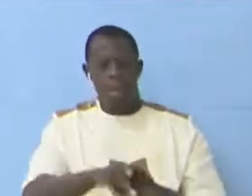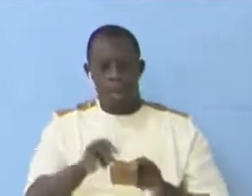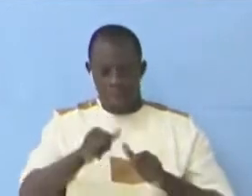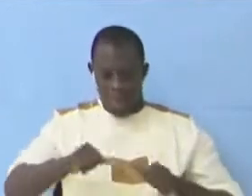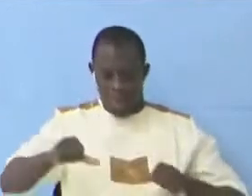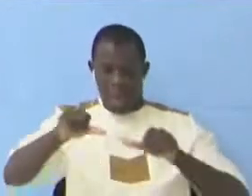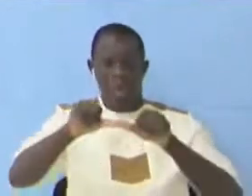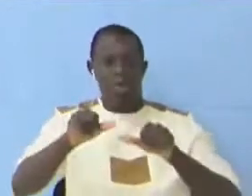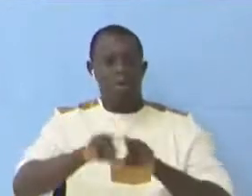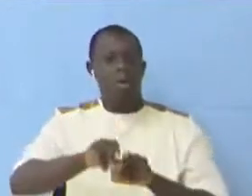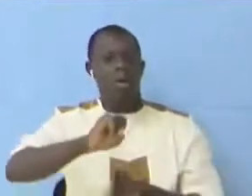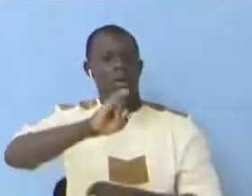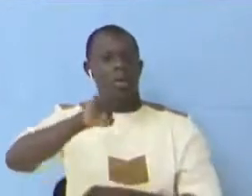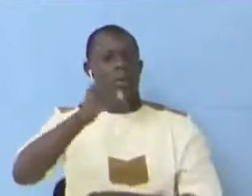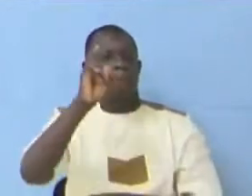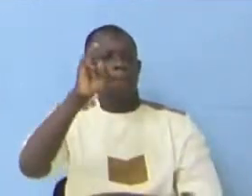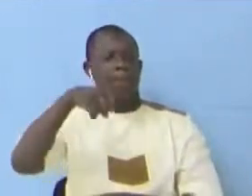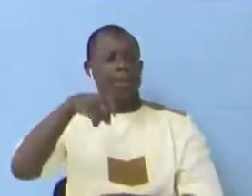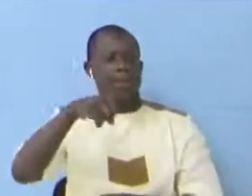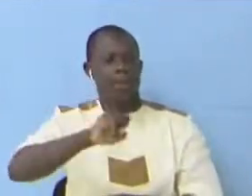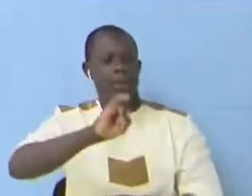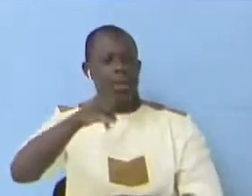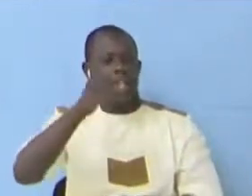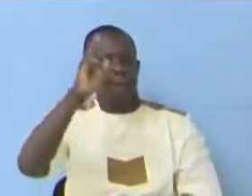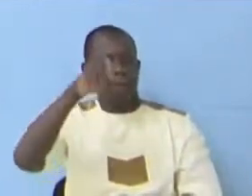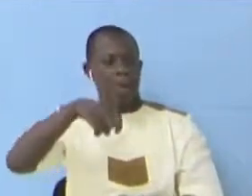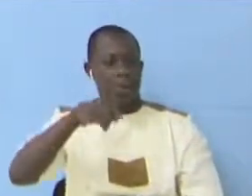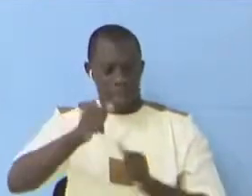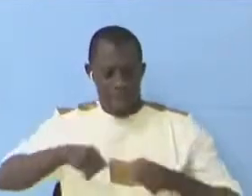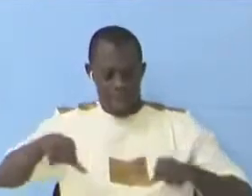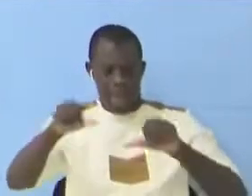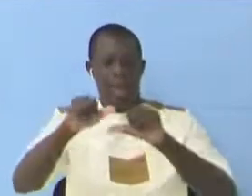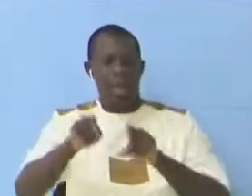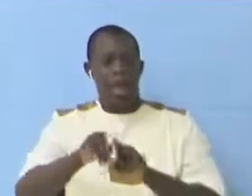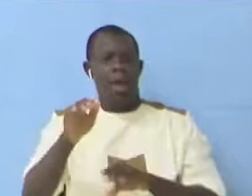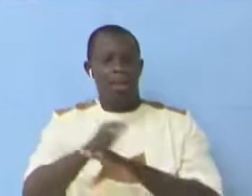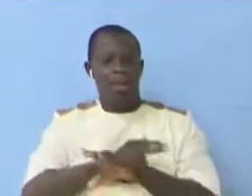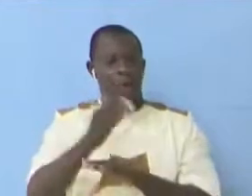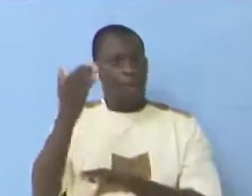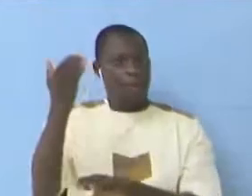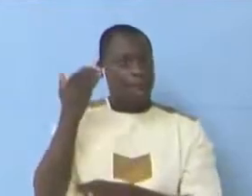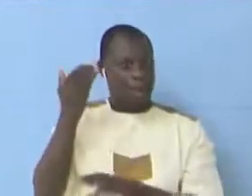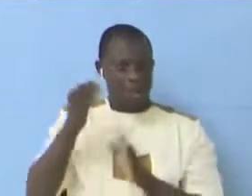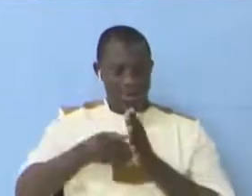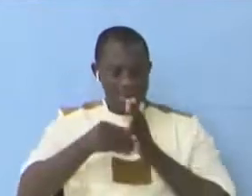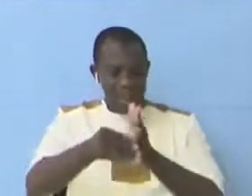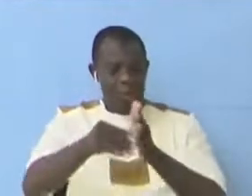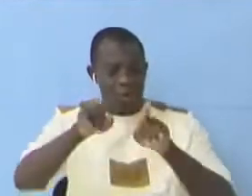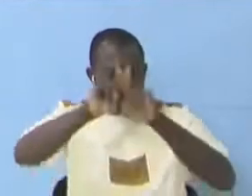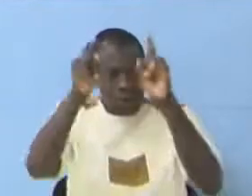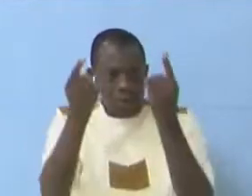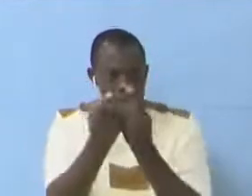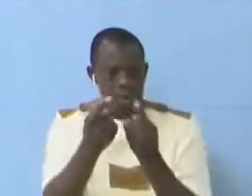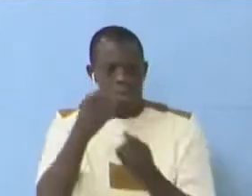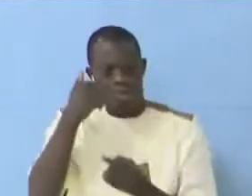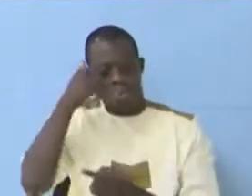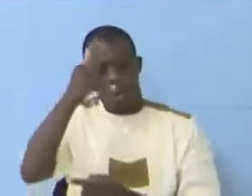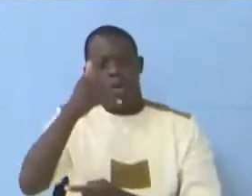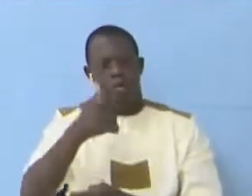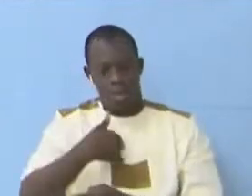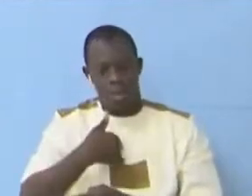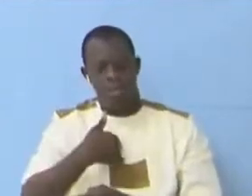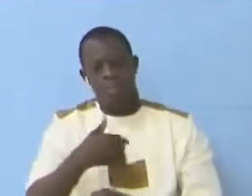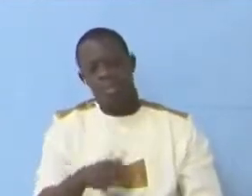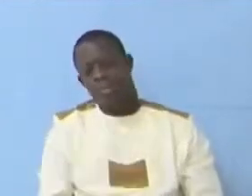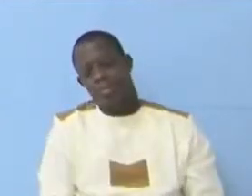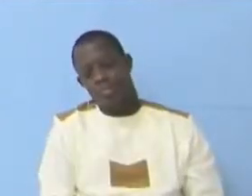Around Jimpex or so, the then Director General called me on my phone. ma ñëwee ba boori Jimpex ki nekkoon borom kër gi